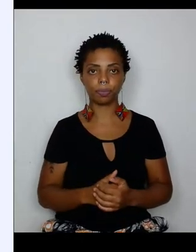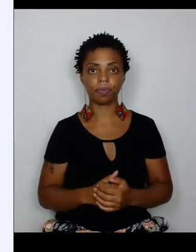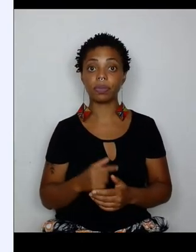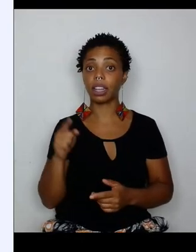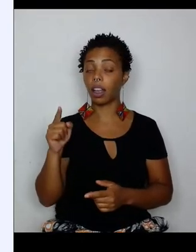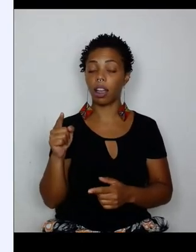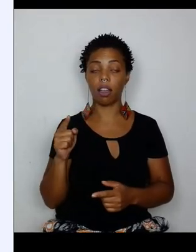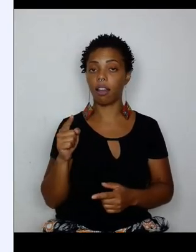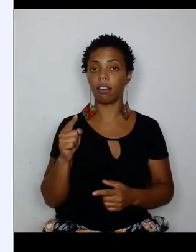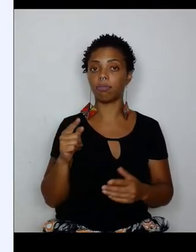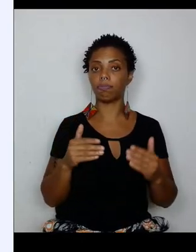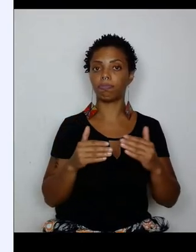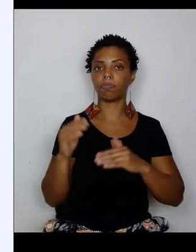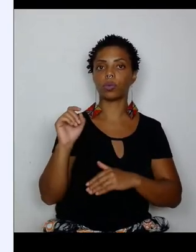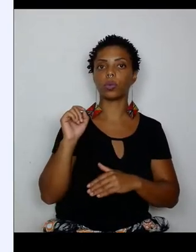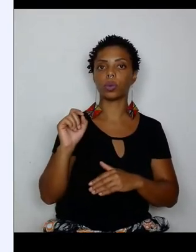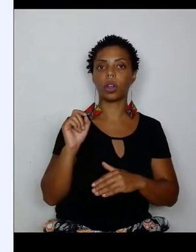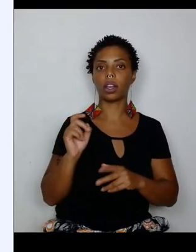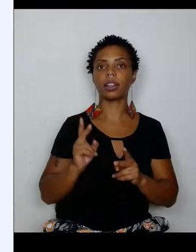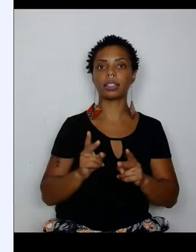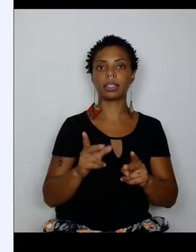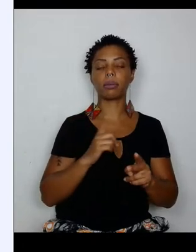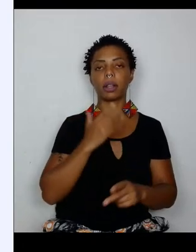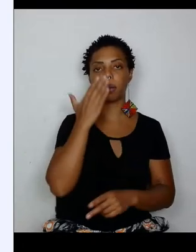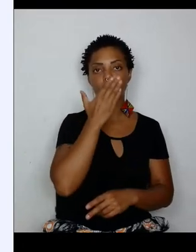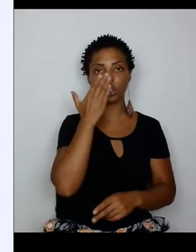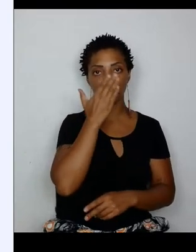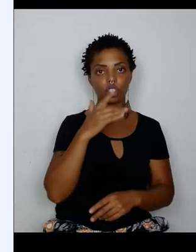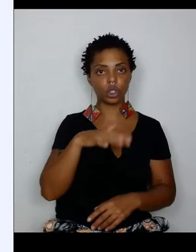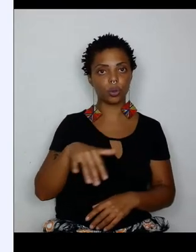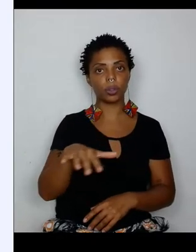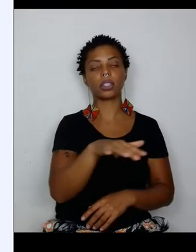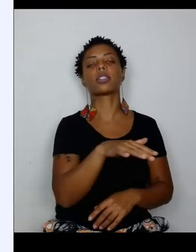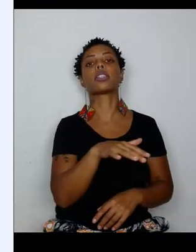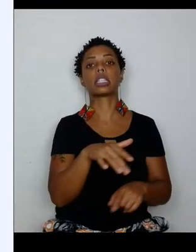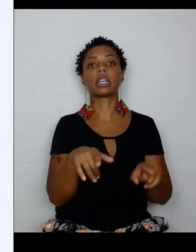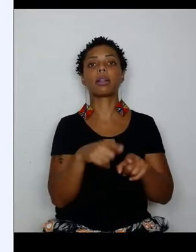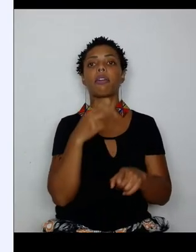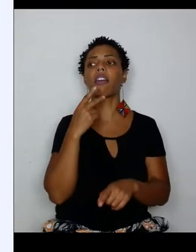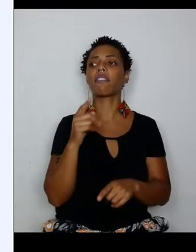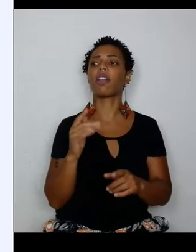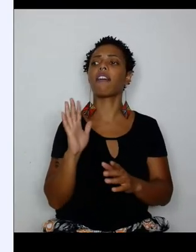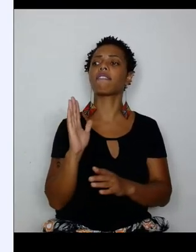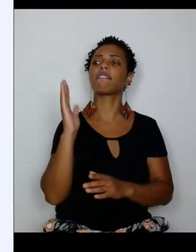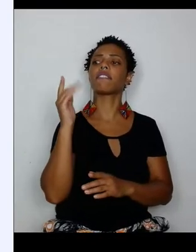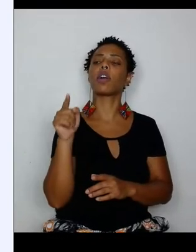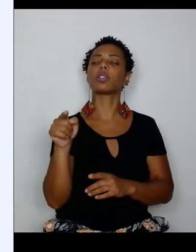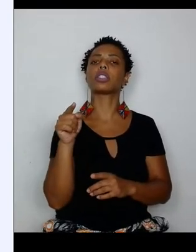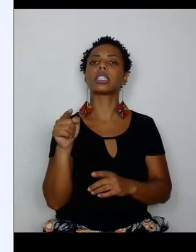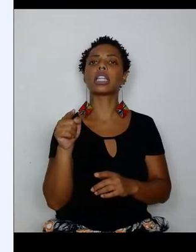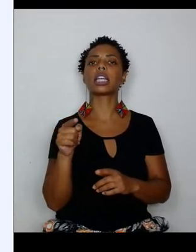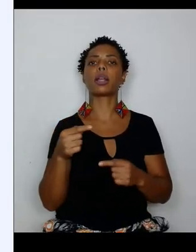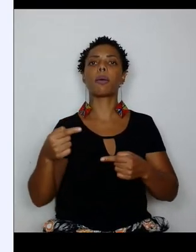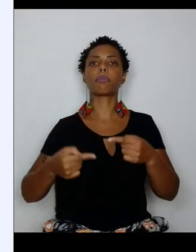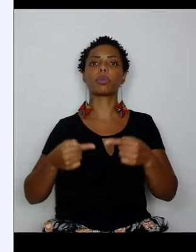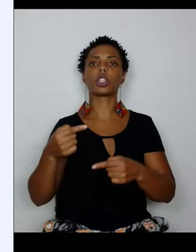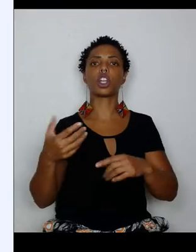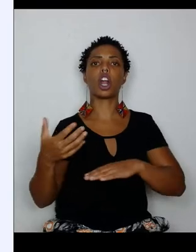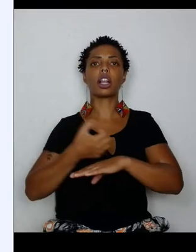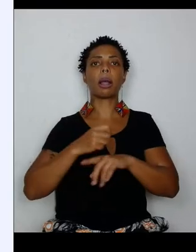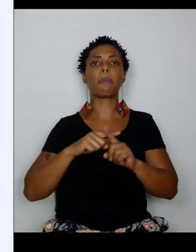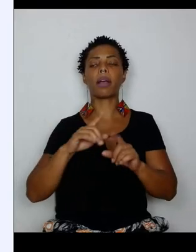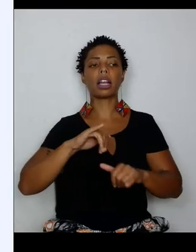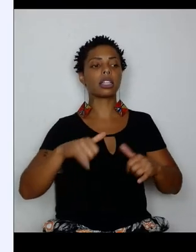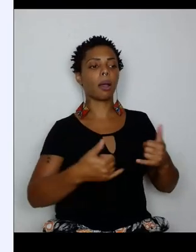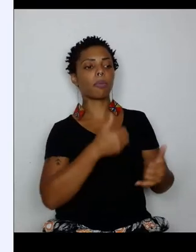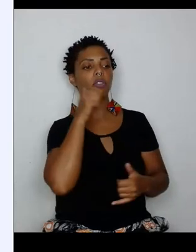prostitution and denounced the hypocrisy of colonial police and judges who sexually exploited indigenous women